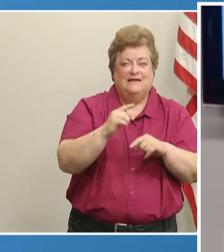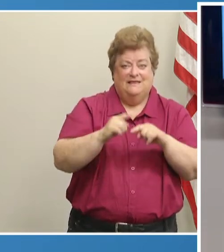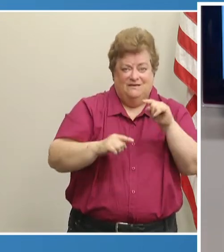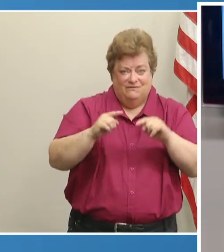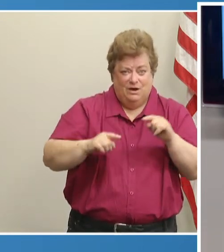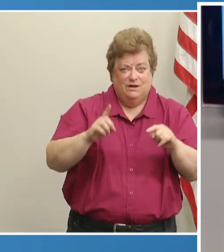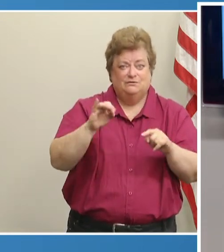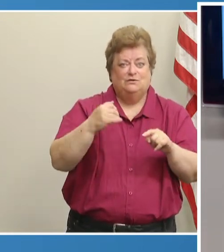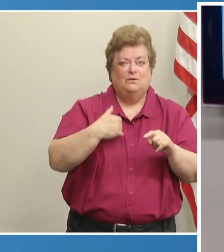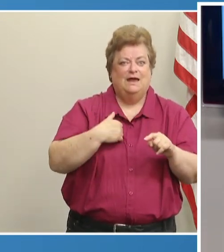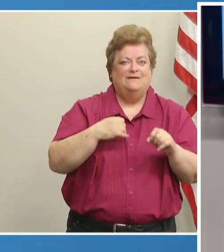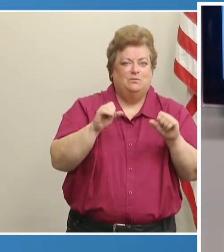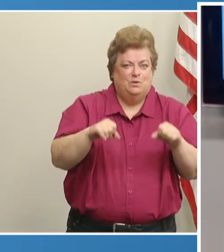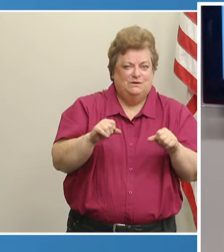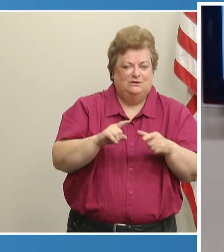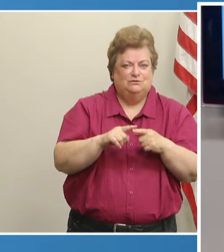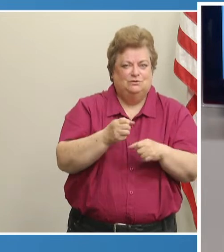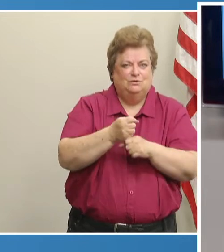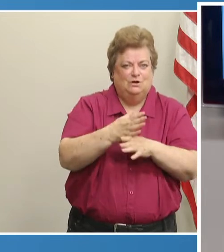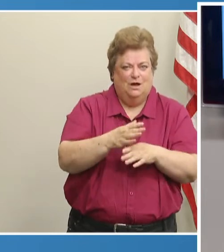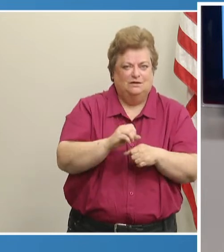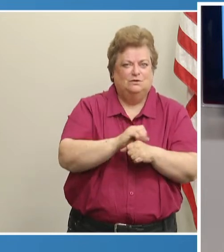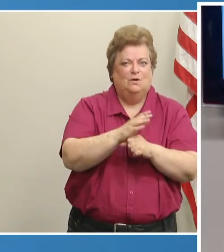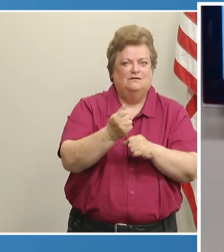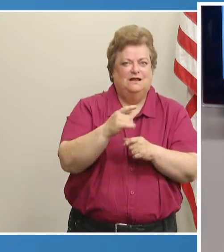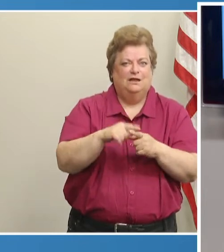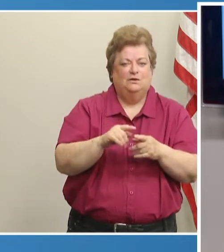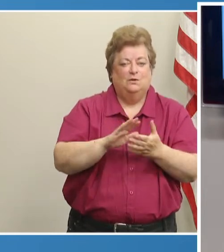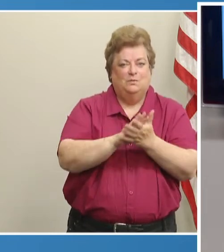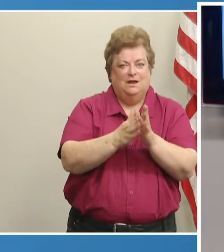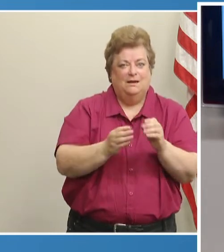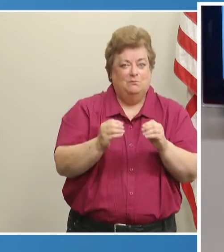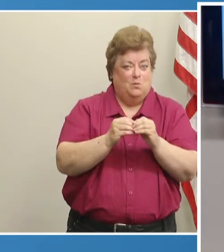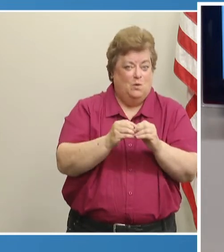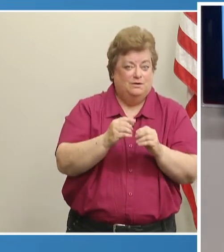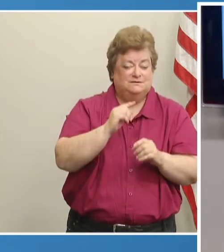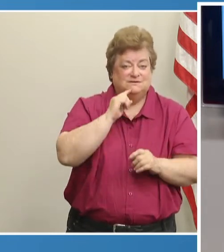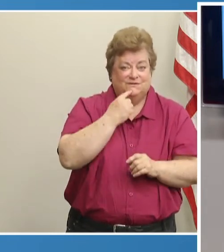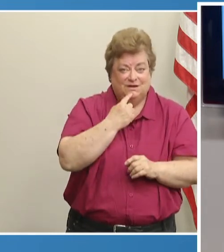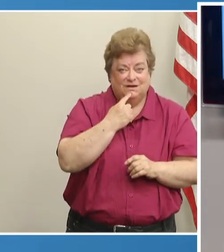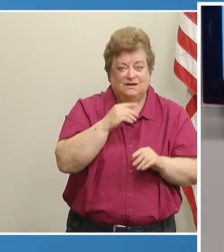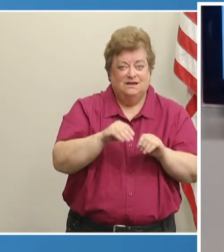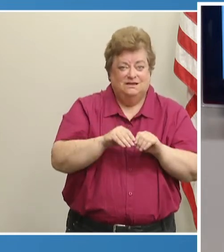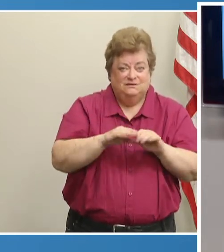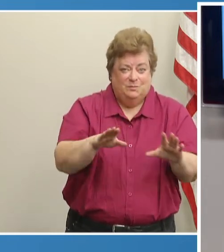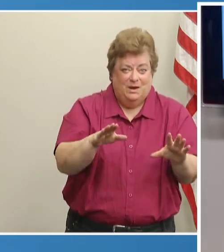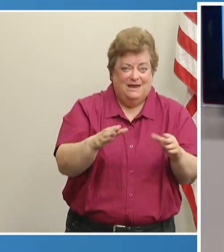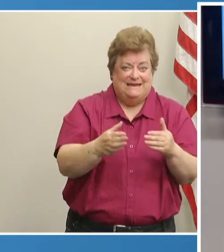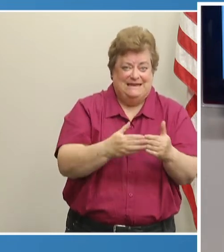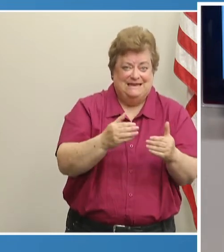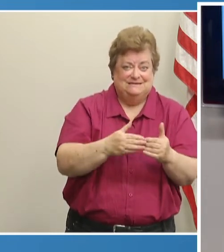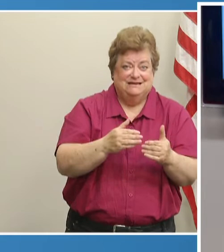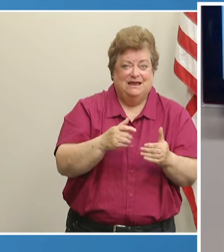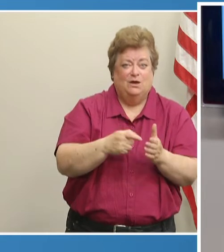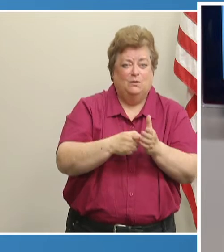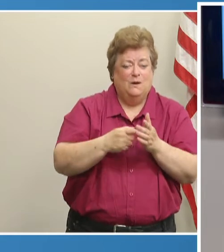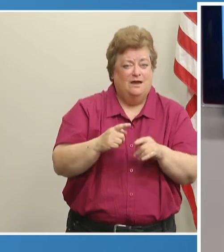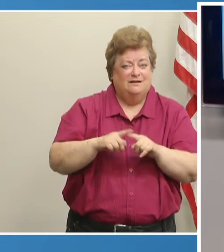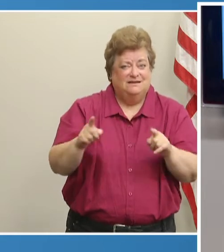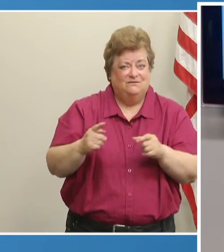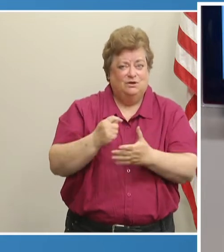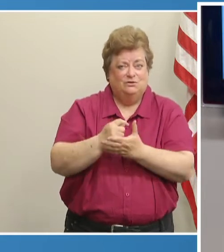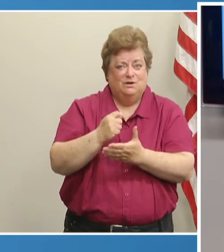the potential to cause COVID-19 to be more severe, spread more easily, require different treatments, or change